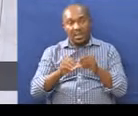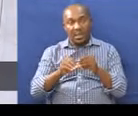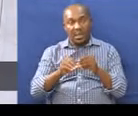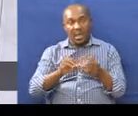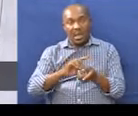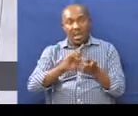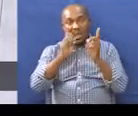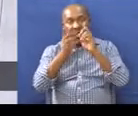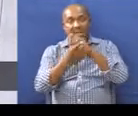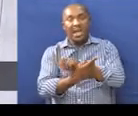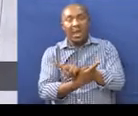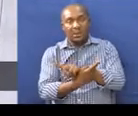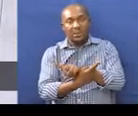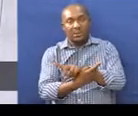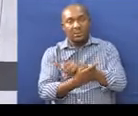purple